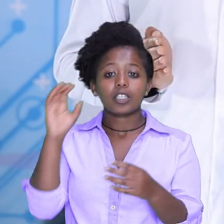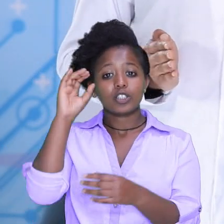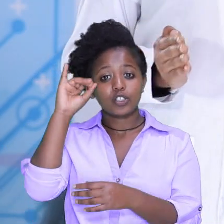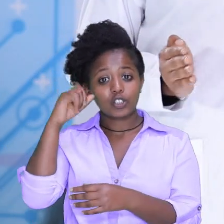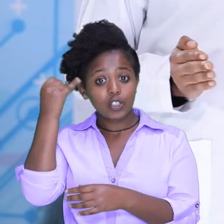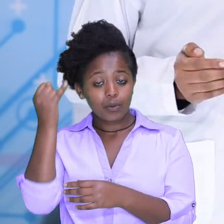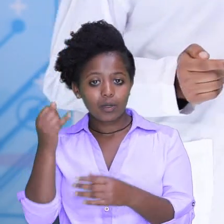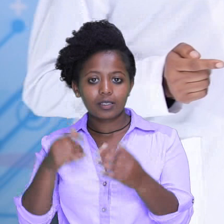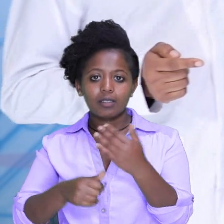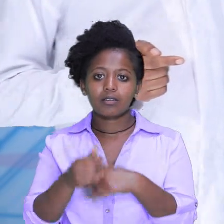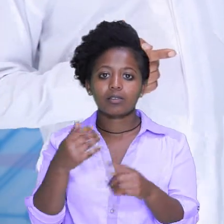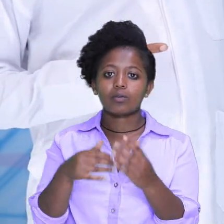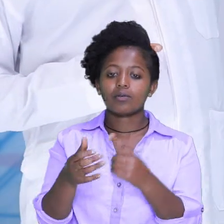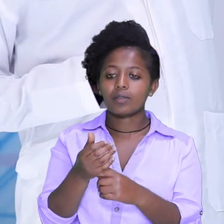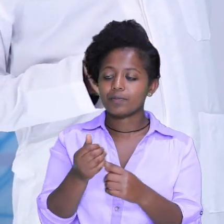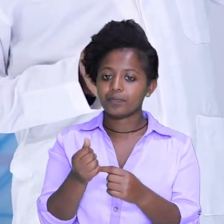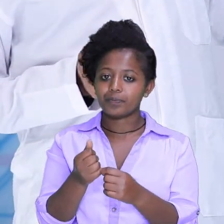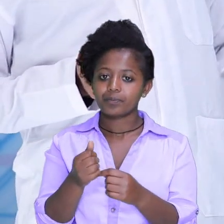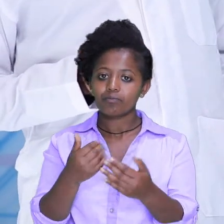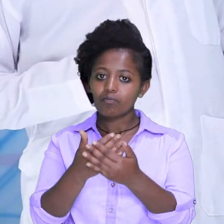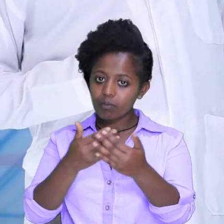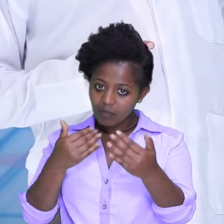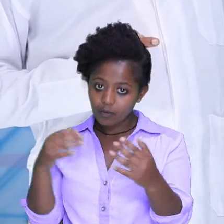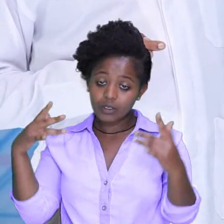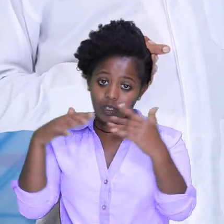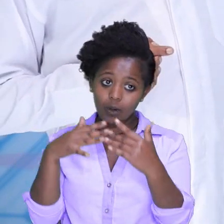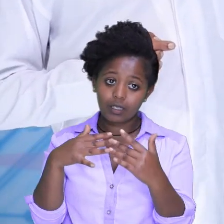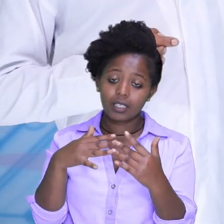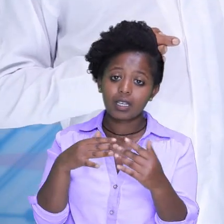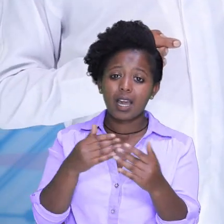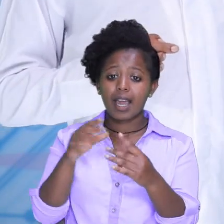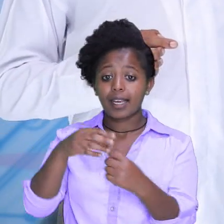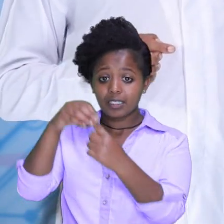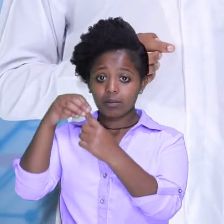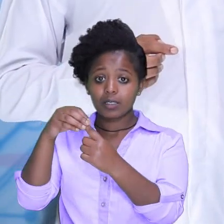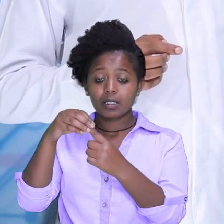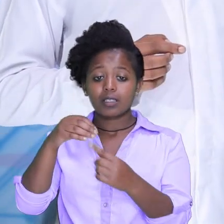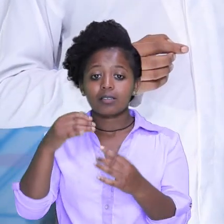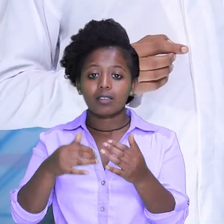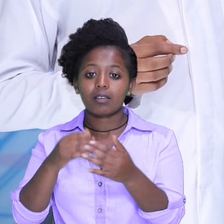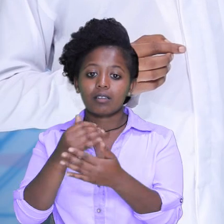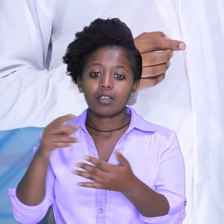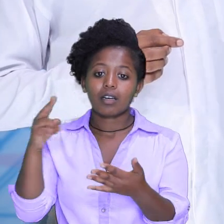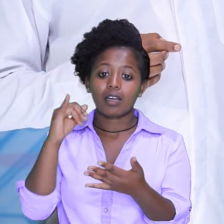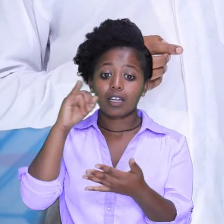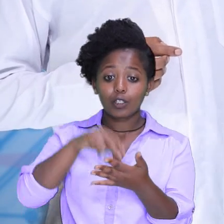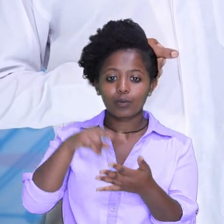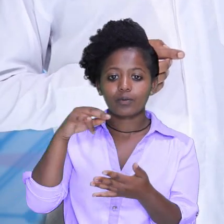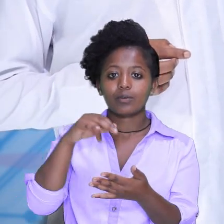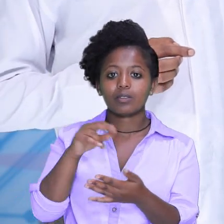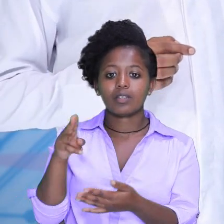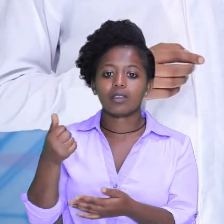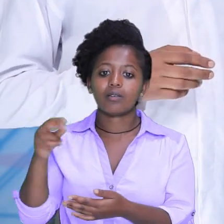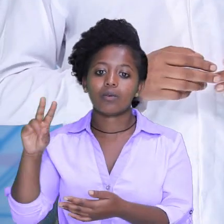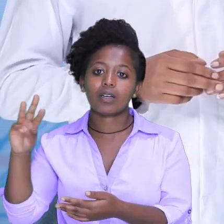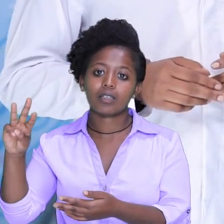of Pearl Harbor. Before the war, except the island of Hawaii, the territories of USA